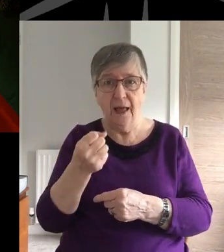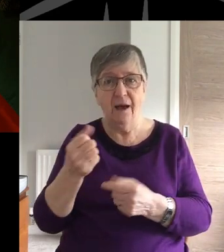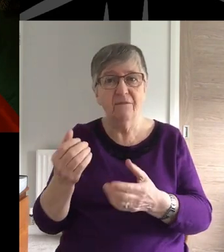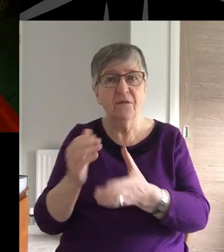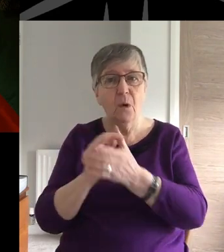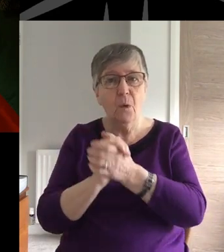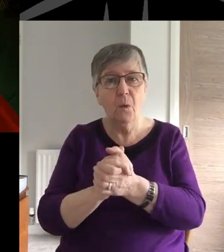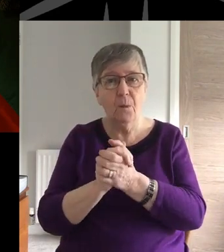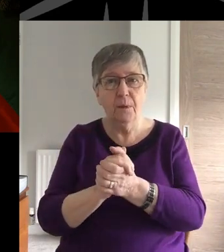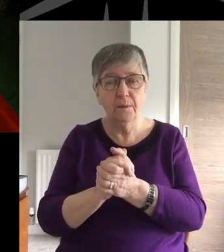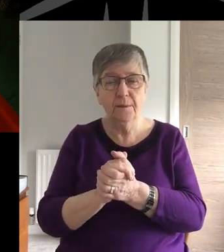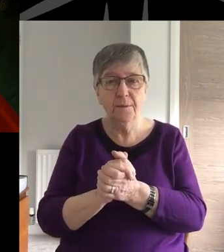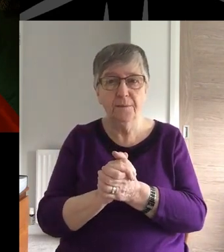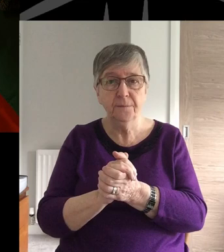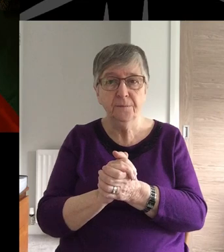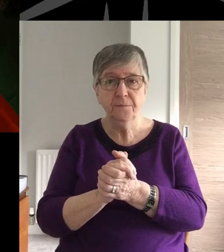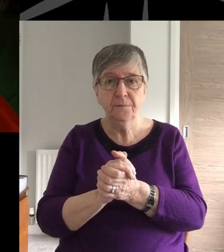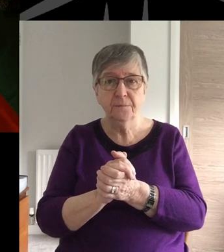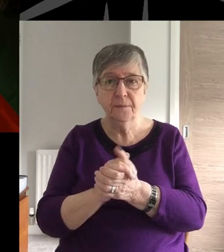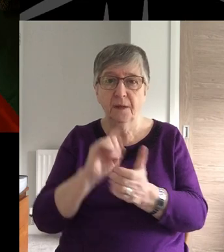hope.